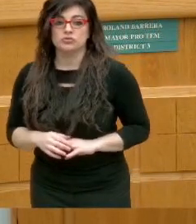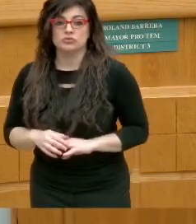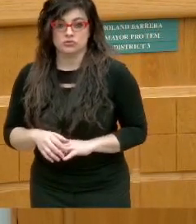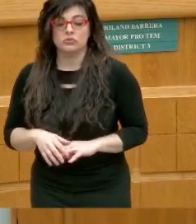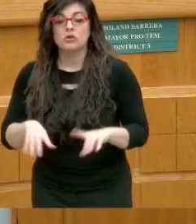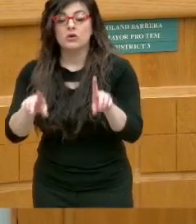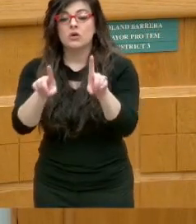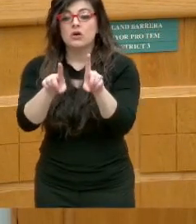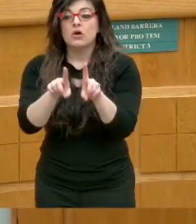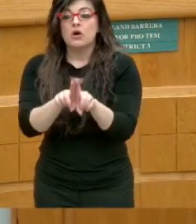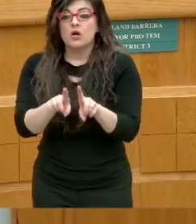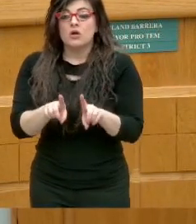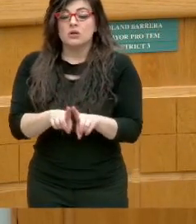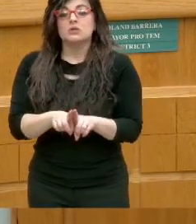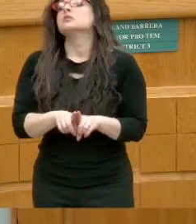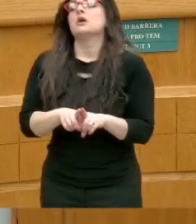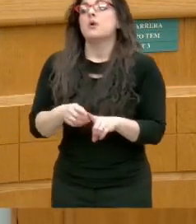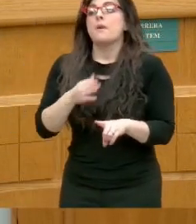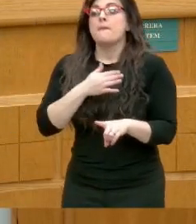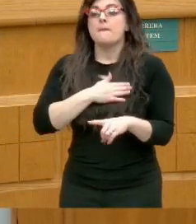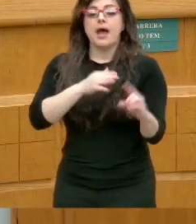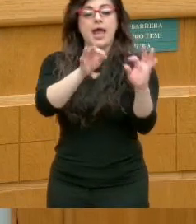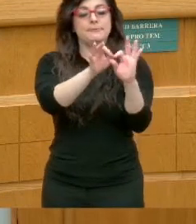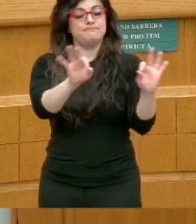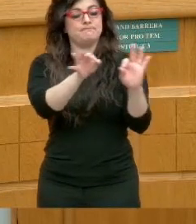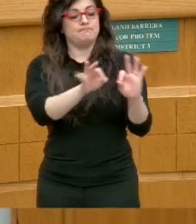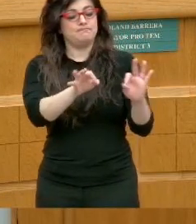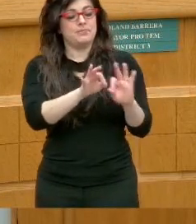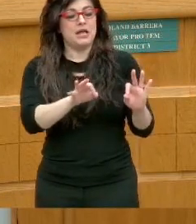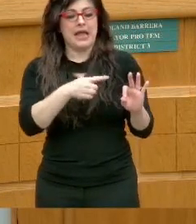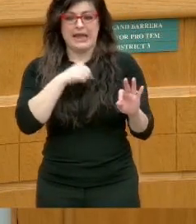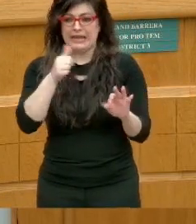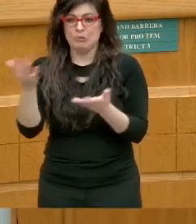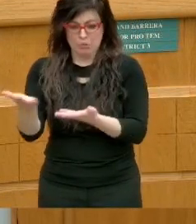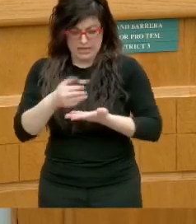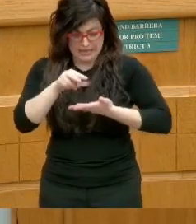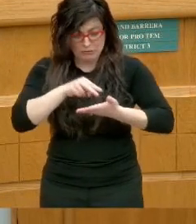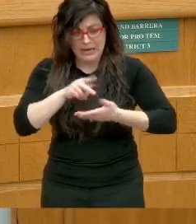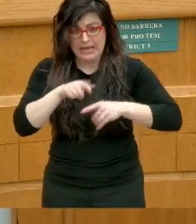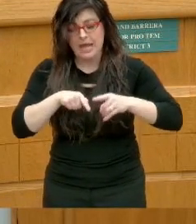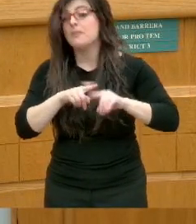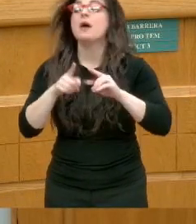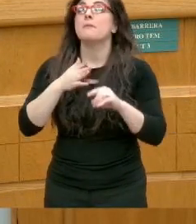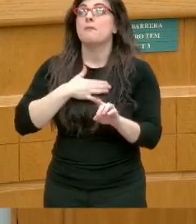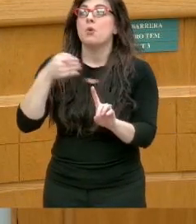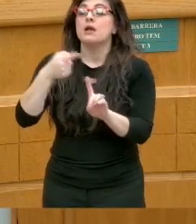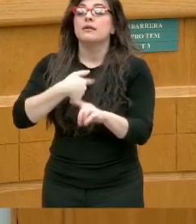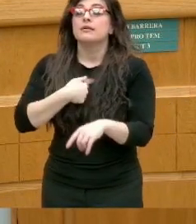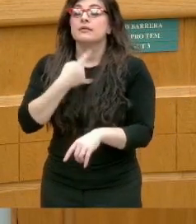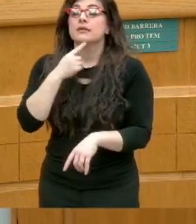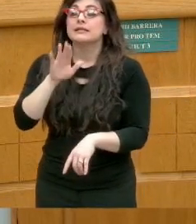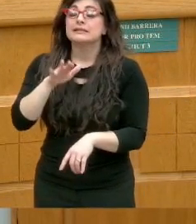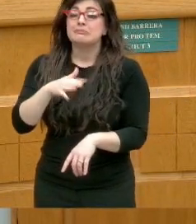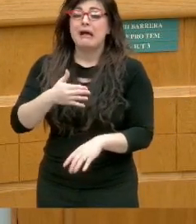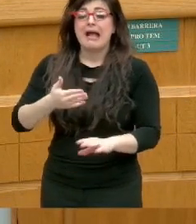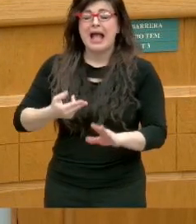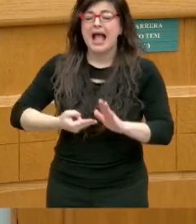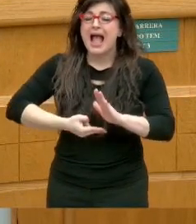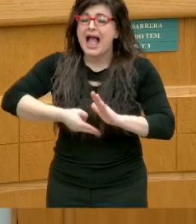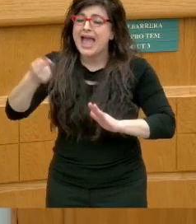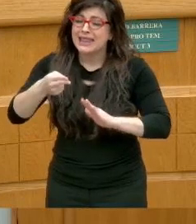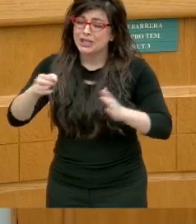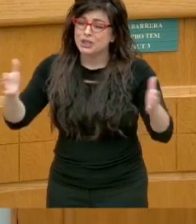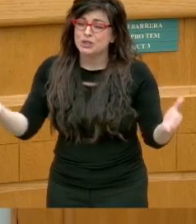bring it up here to the microphone, I should have, but I basically said that I highly encourage the wearing of